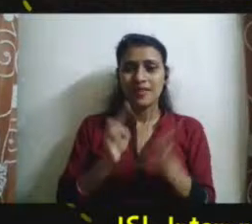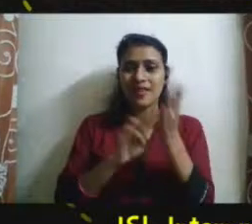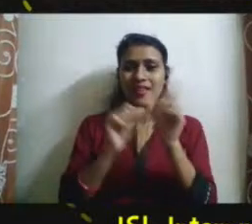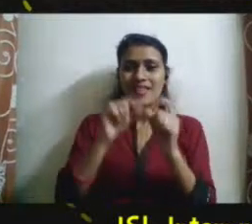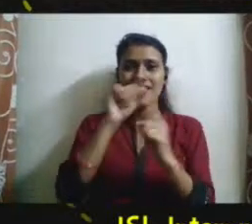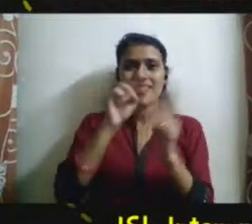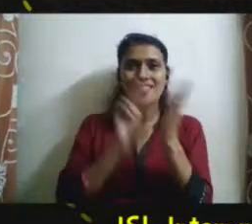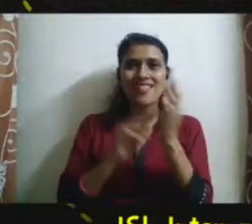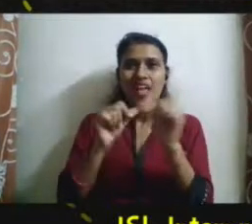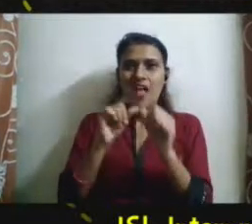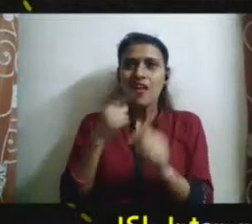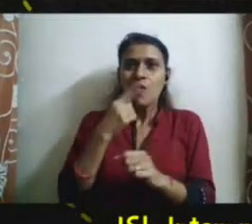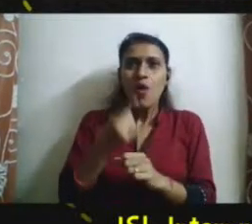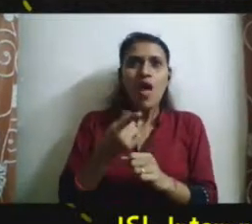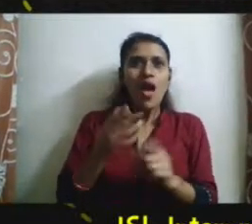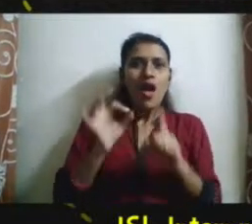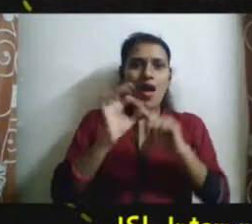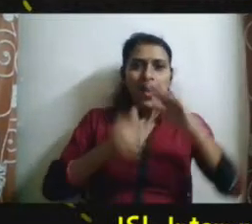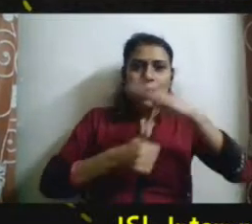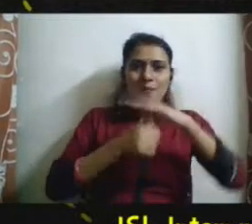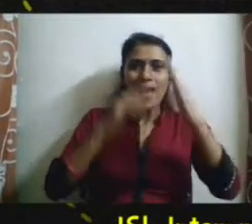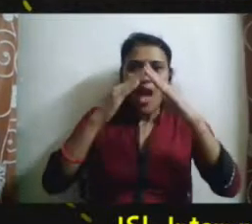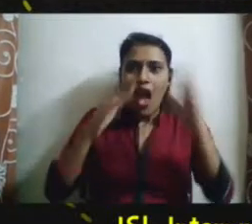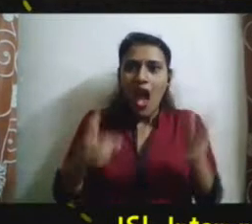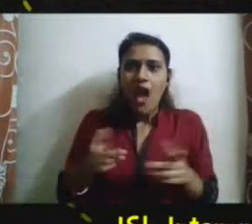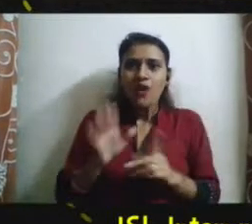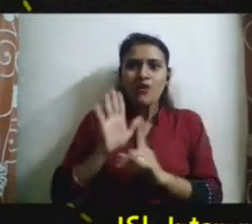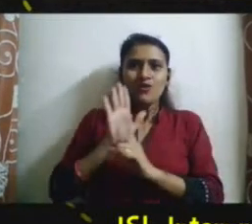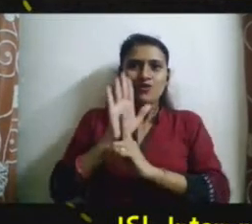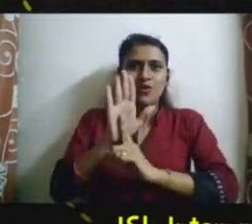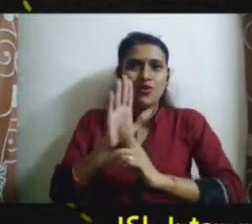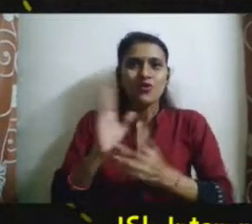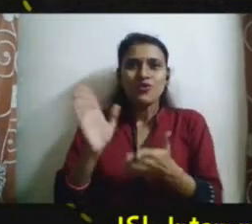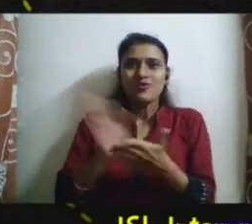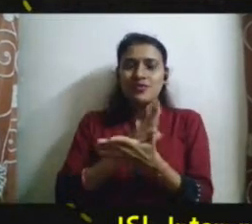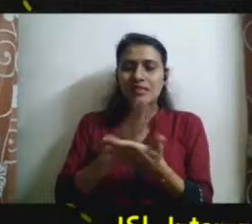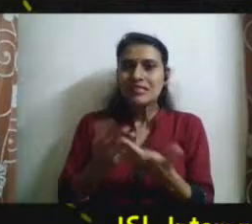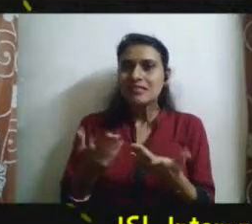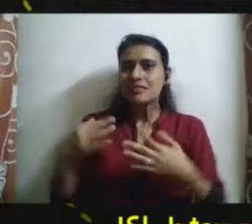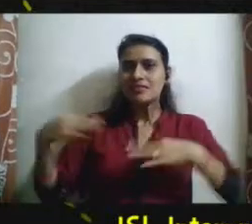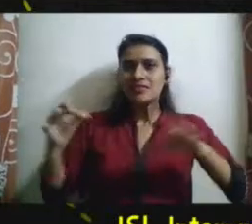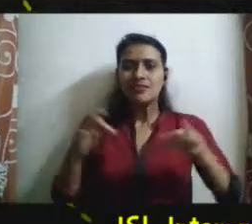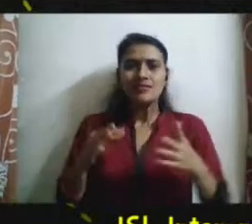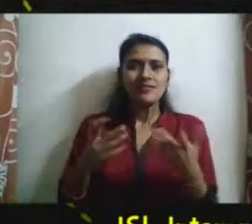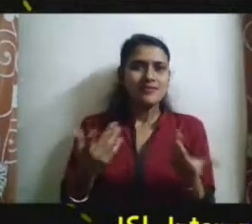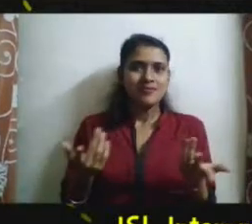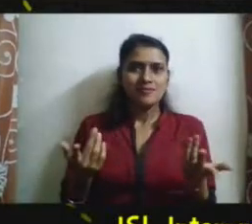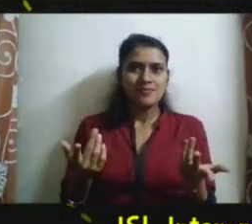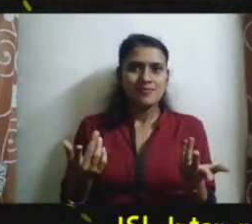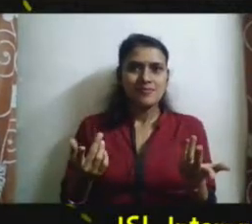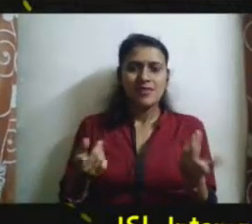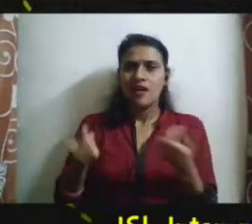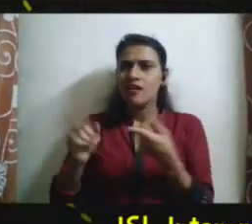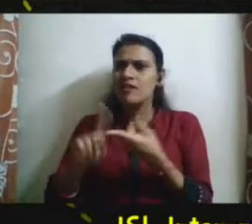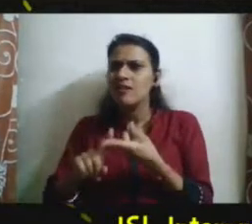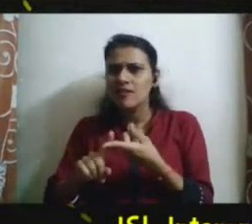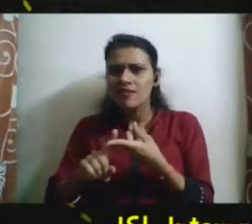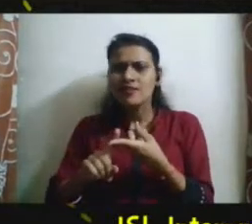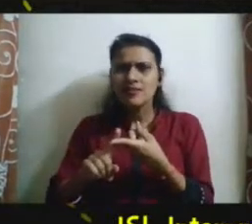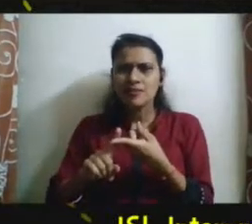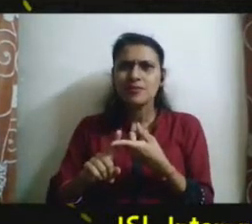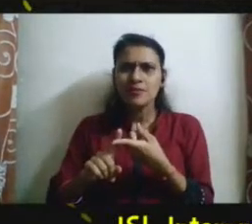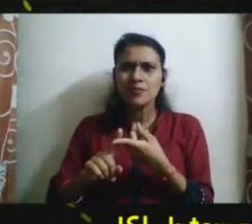on at Rashtrapati Bhavan, supposedly. And she said suddenly this